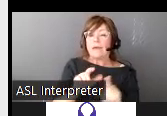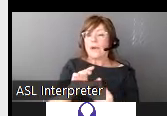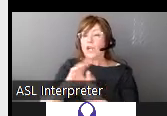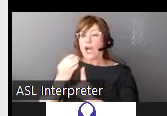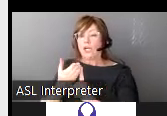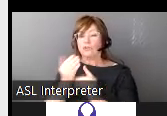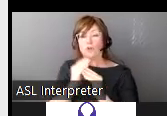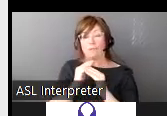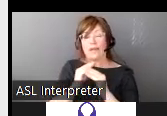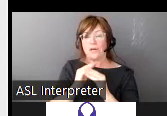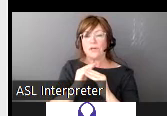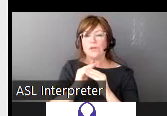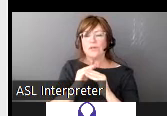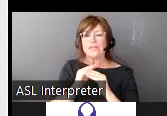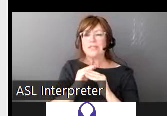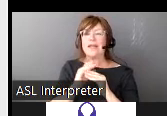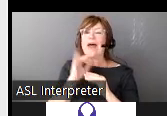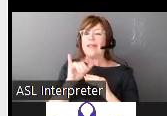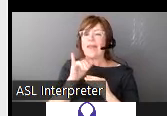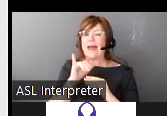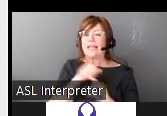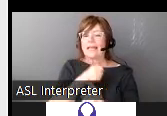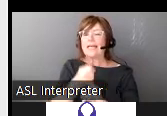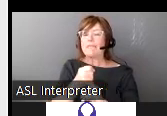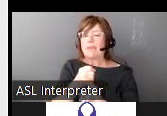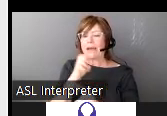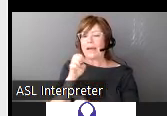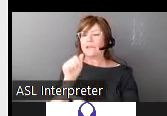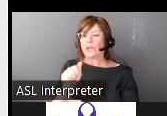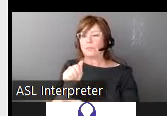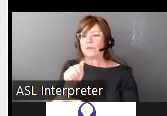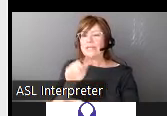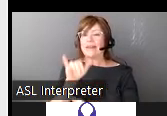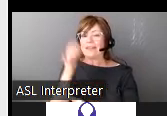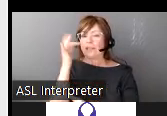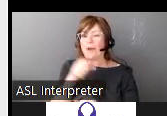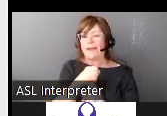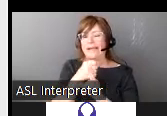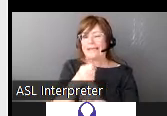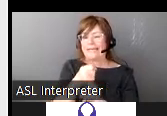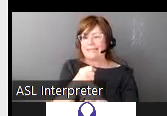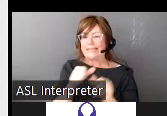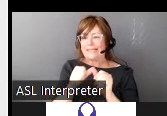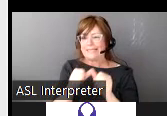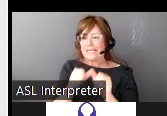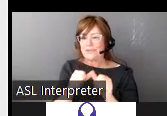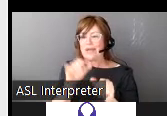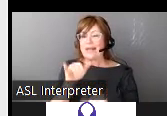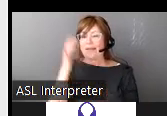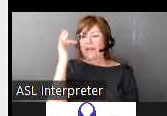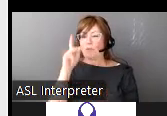main factors for why elder abuse continues and why victims of elder abuse are reluctant to report such